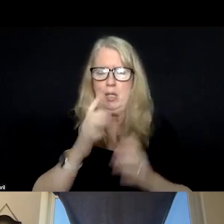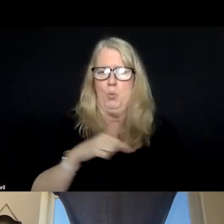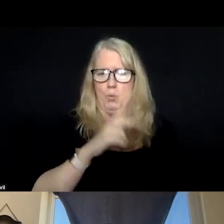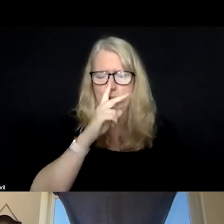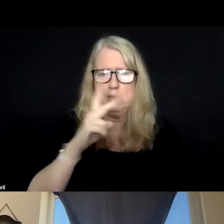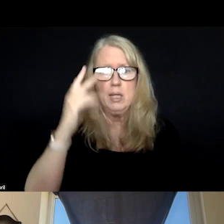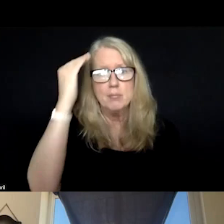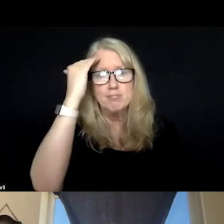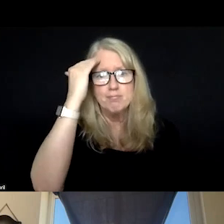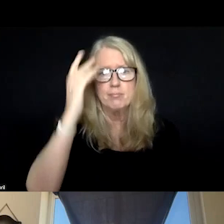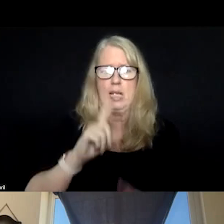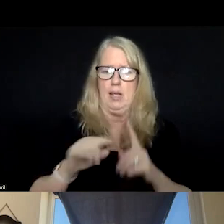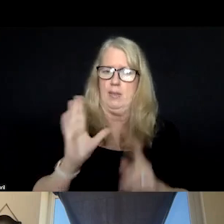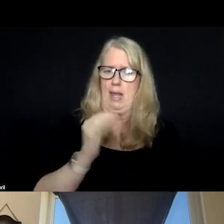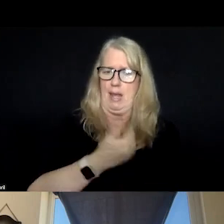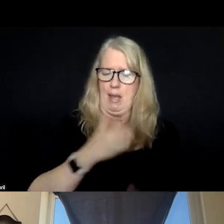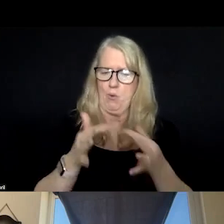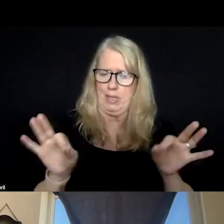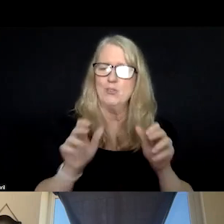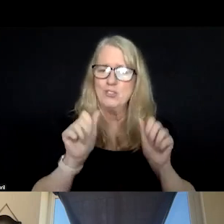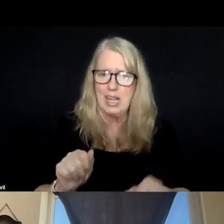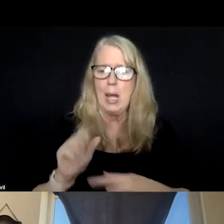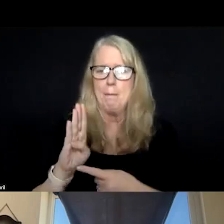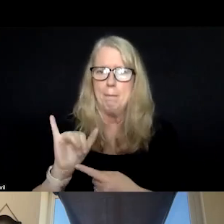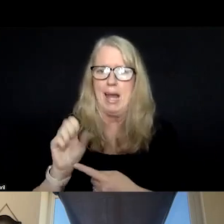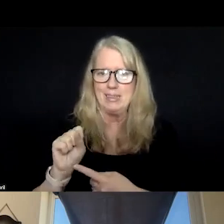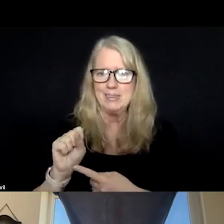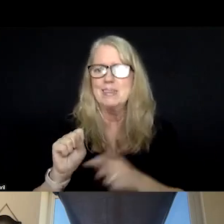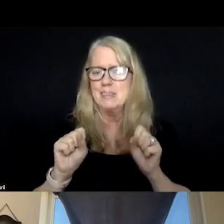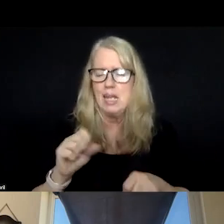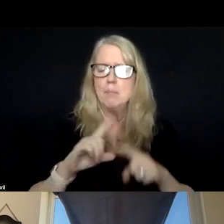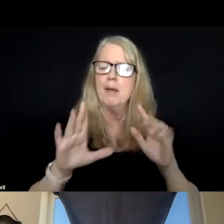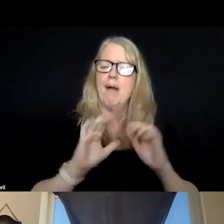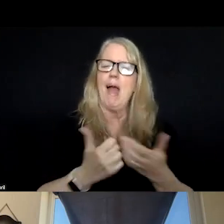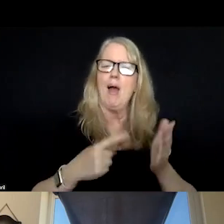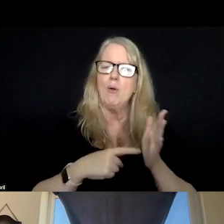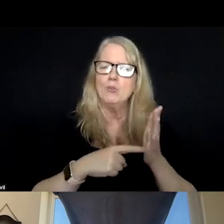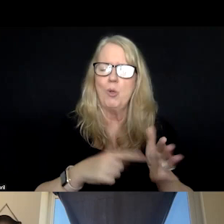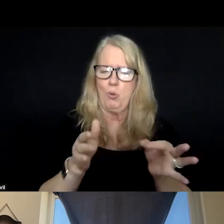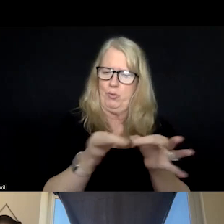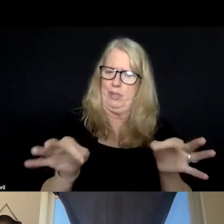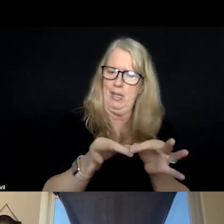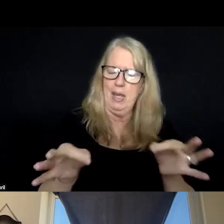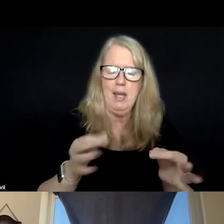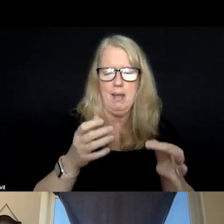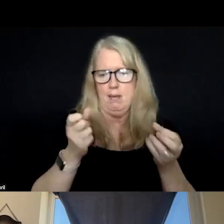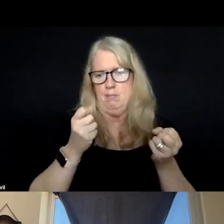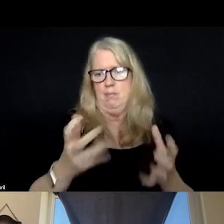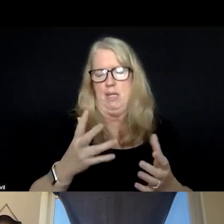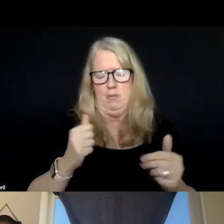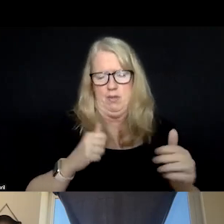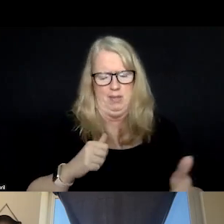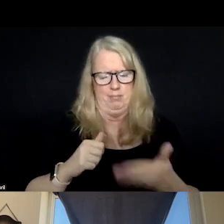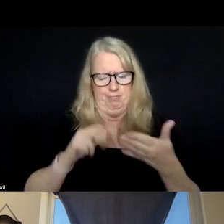that our language can have bias. Because the way that it's presenting, the way that a lot of this comes across the